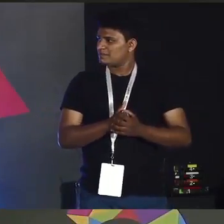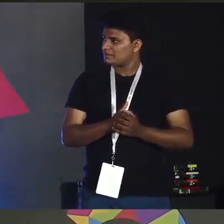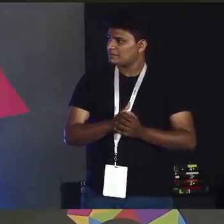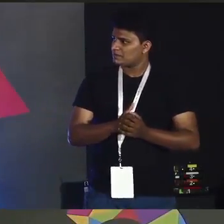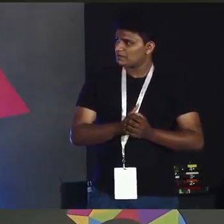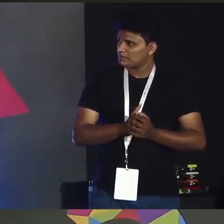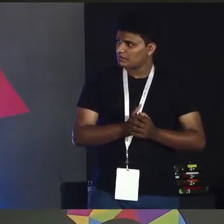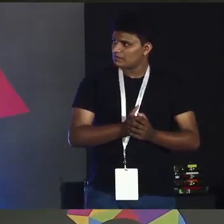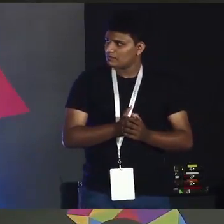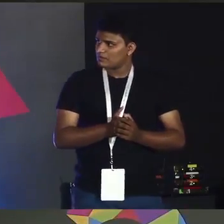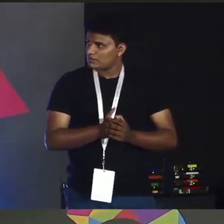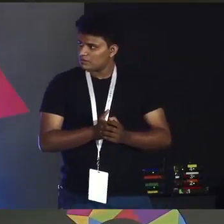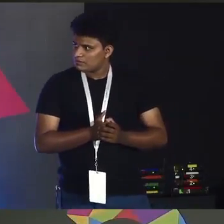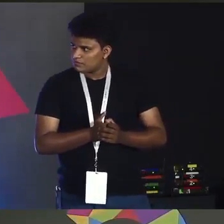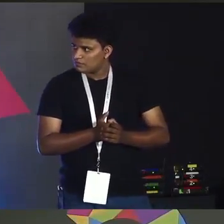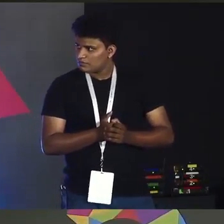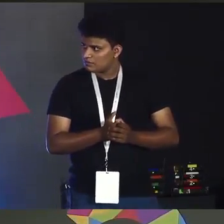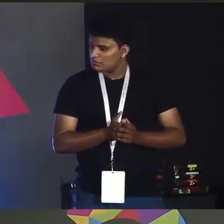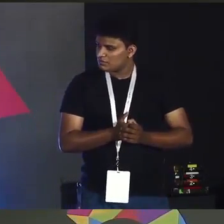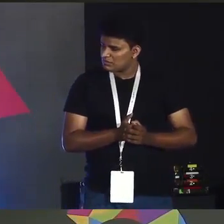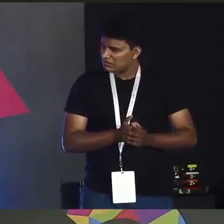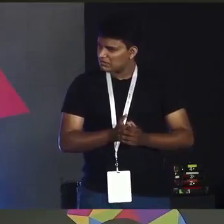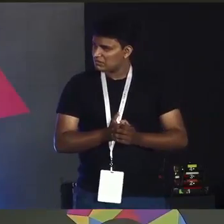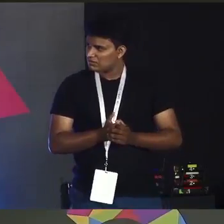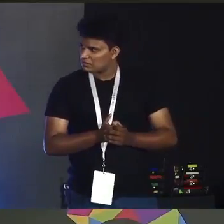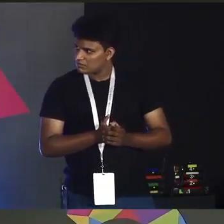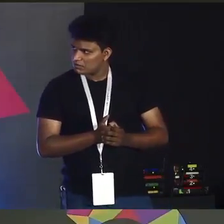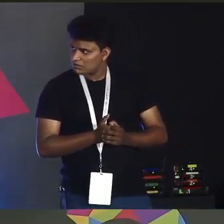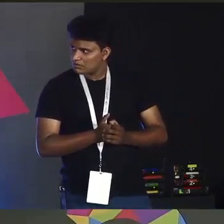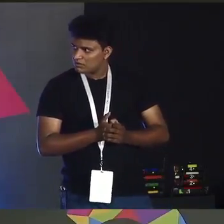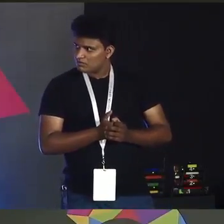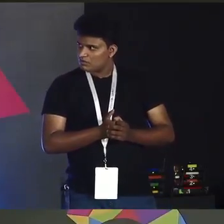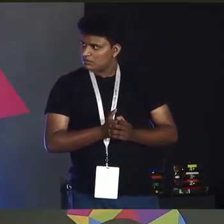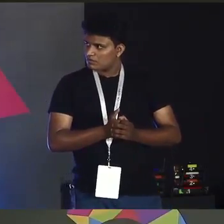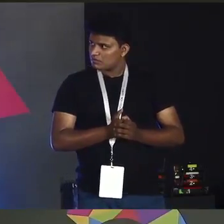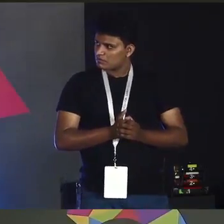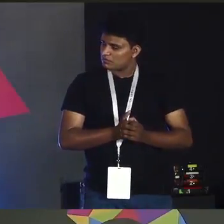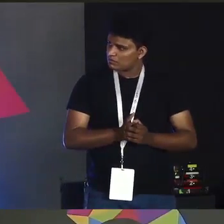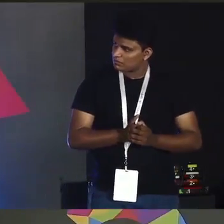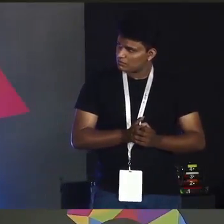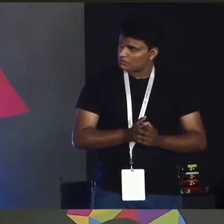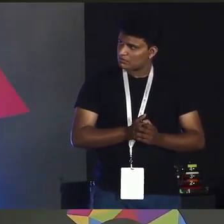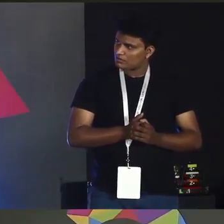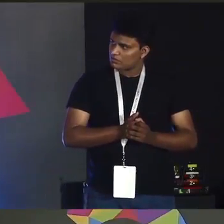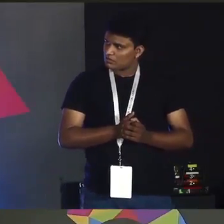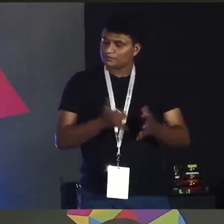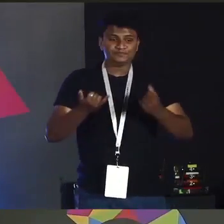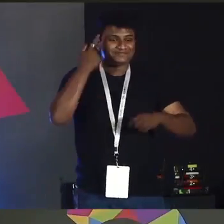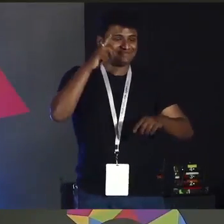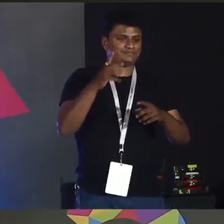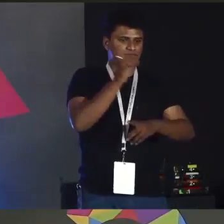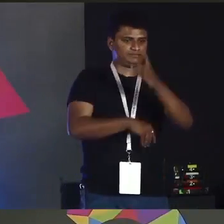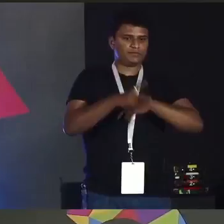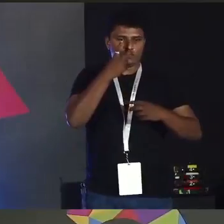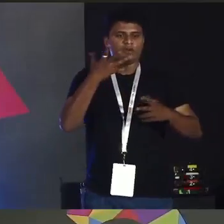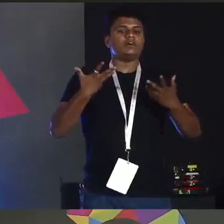the subject. You type sanitary pad, sanitary napkin, all the synonyms. Best possible tampons and cups from all across the globe will be visible.